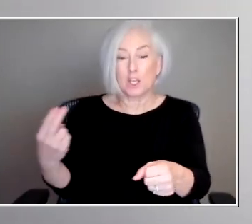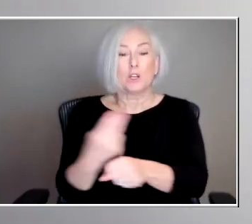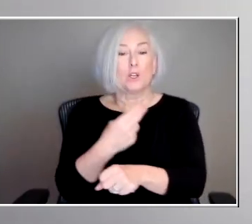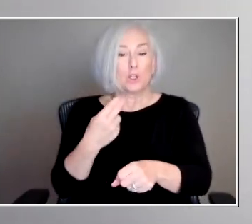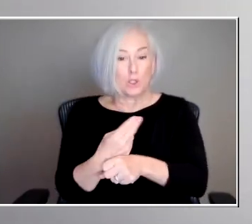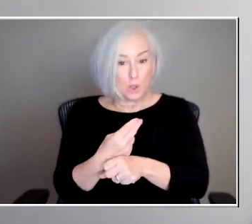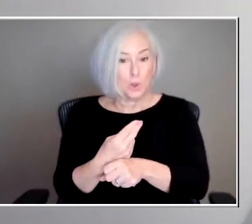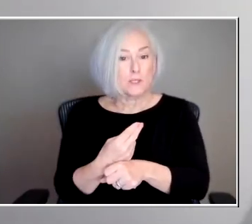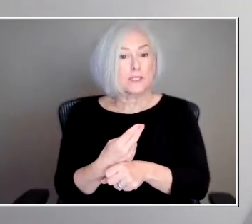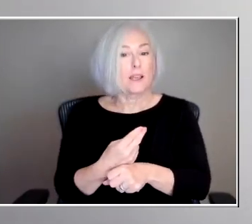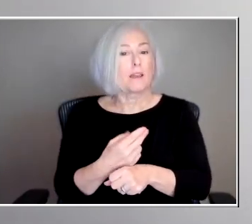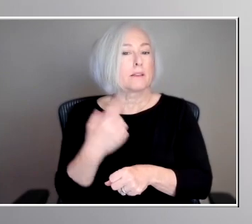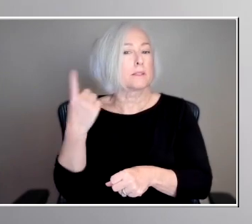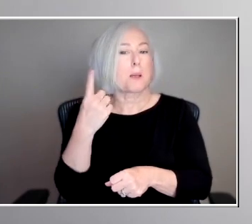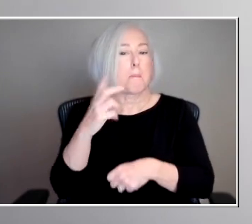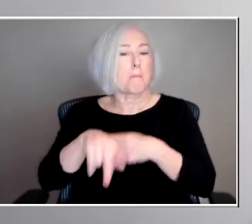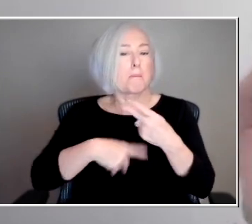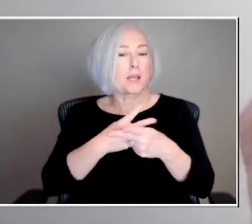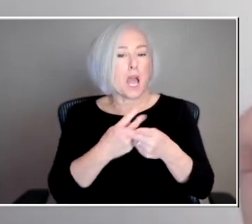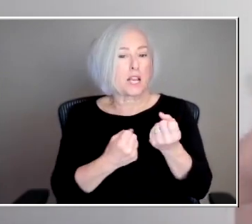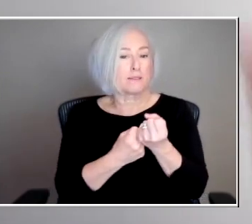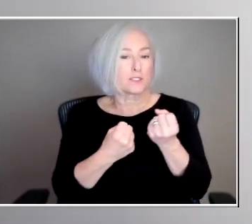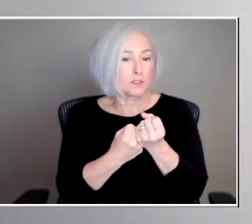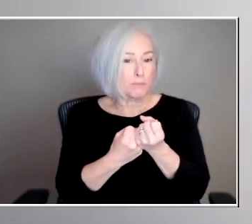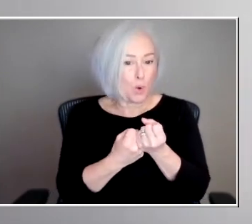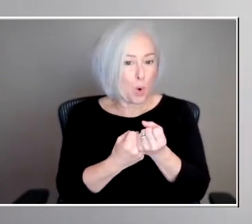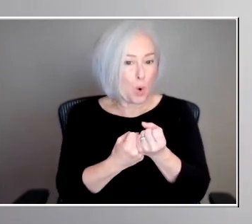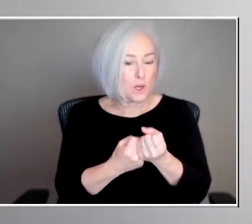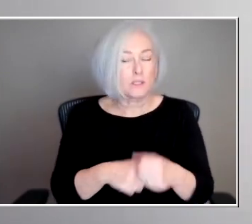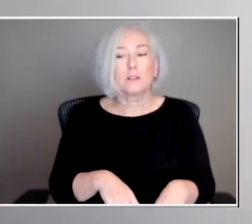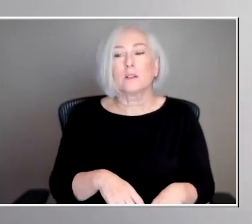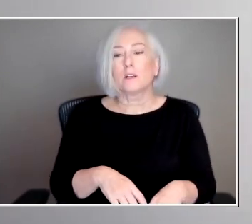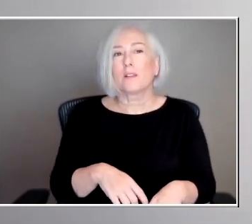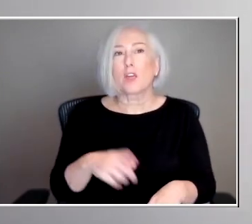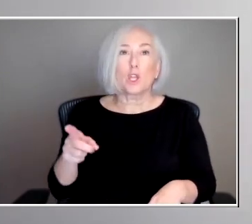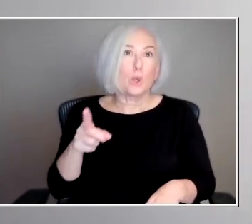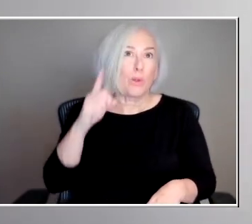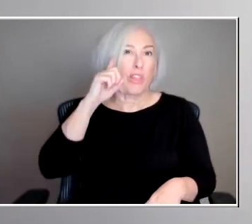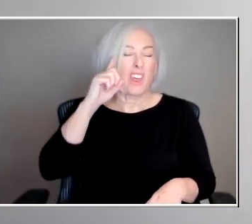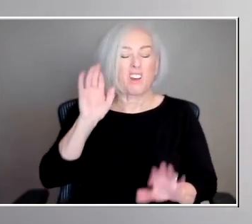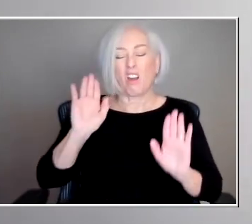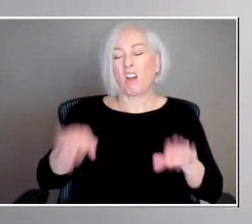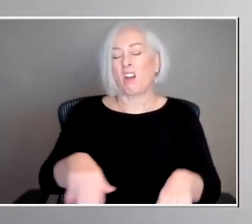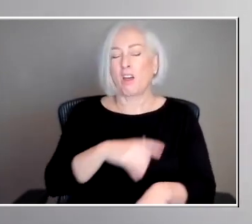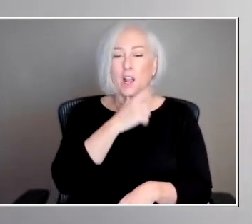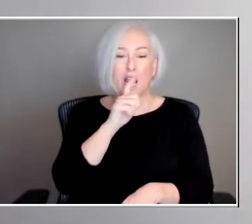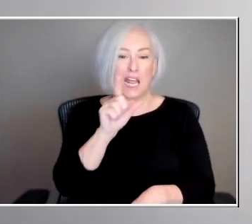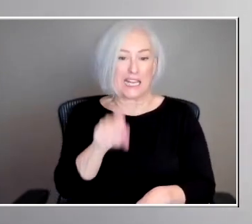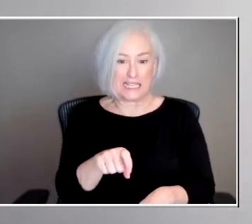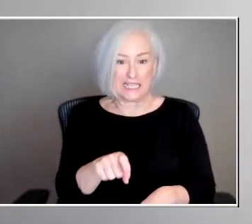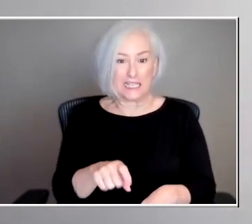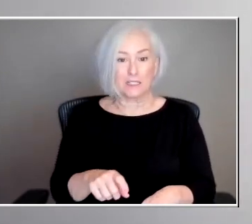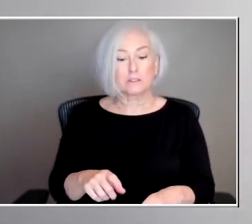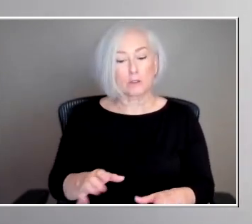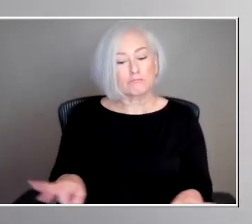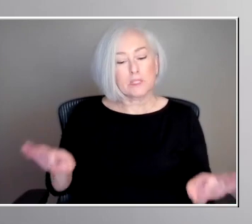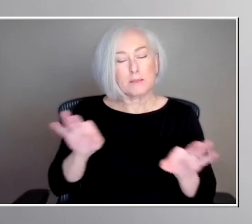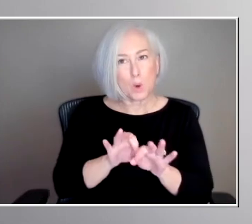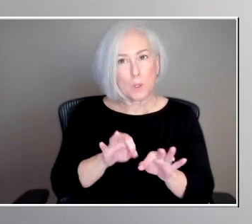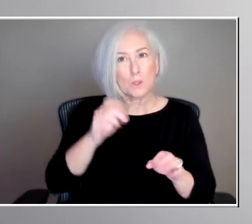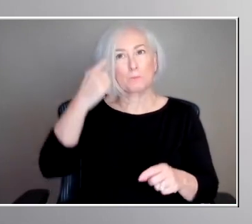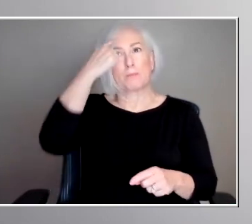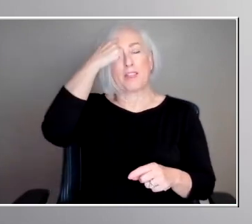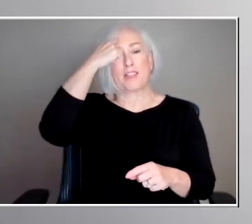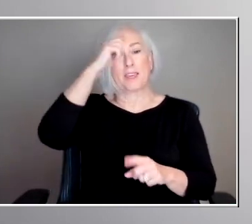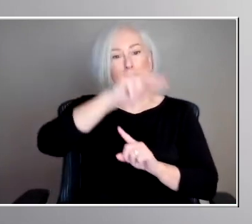or something else that you don't think they need. So kind of working with that or against